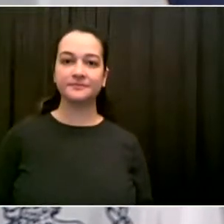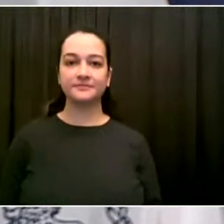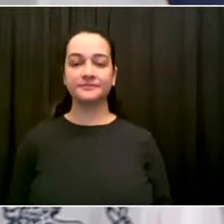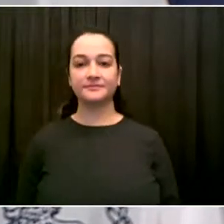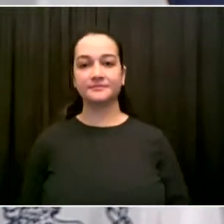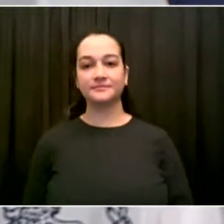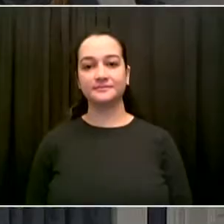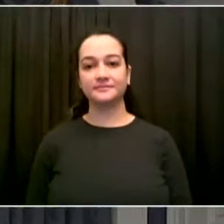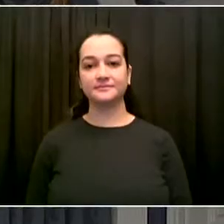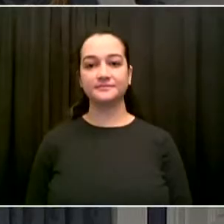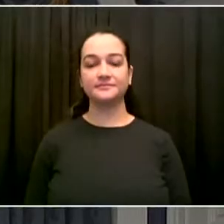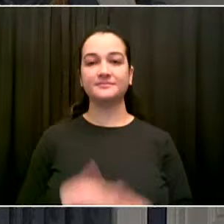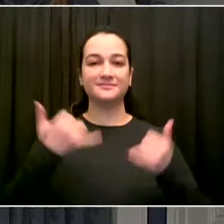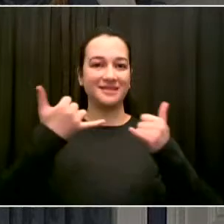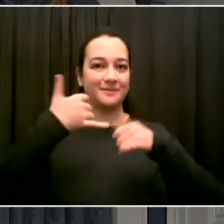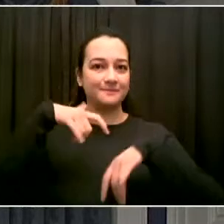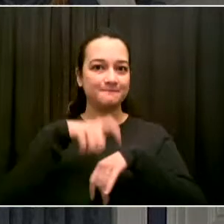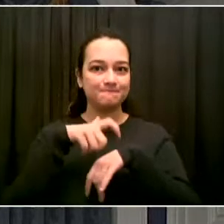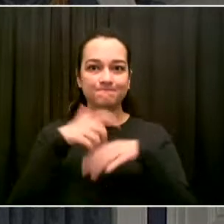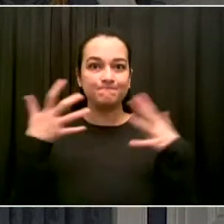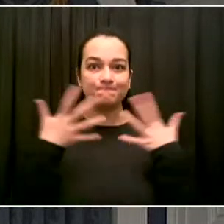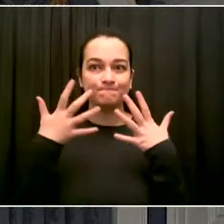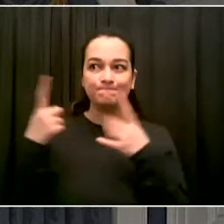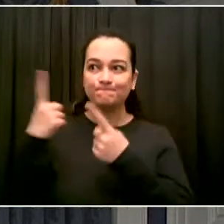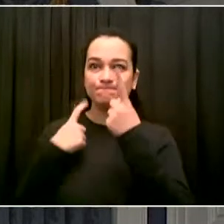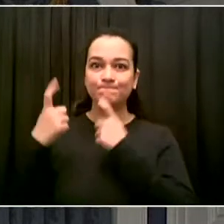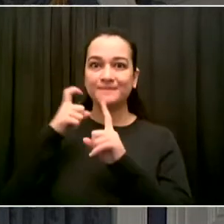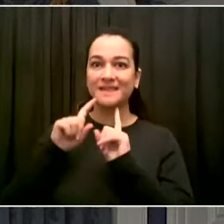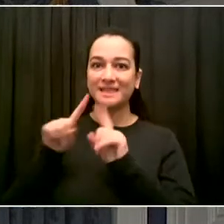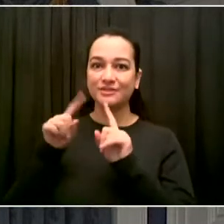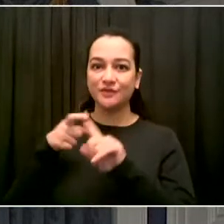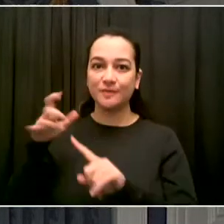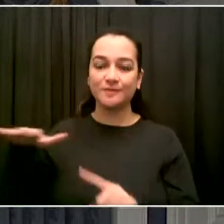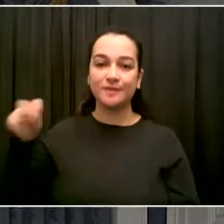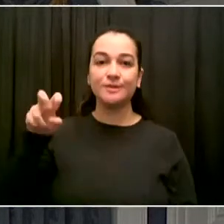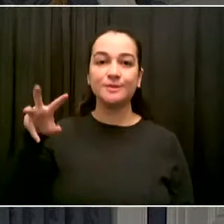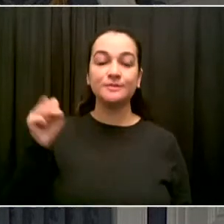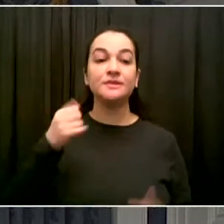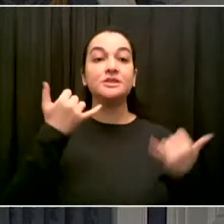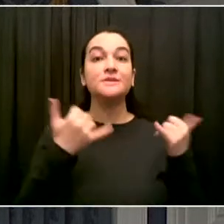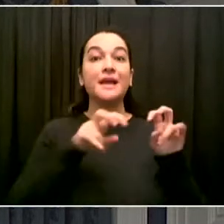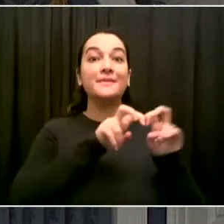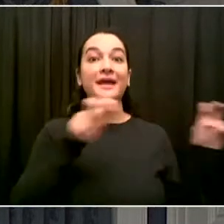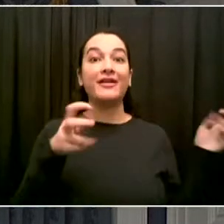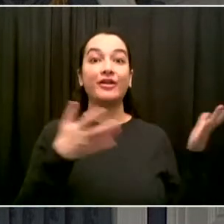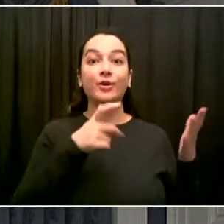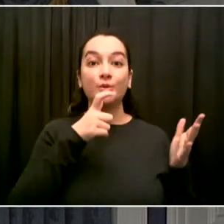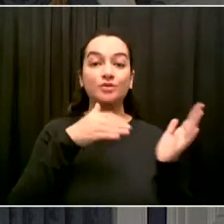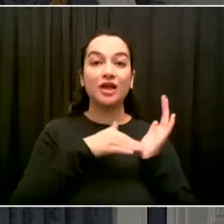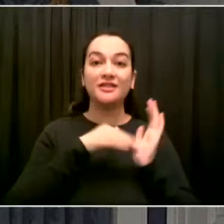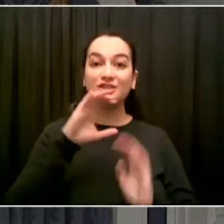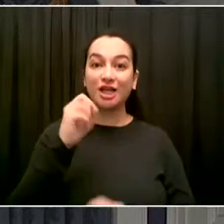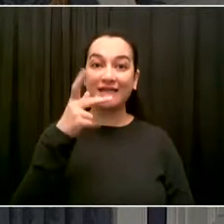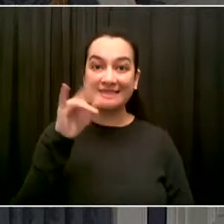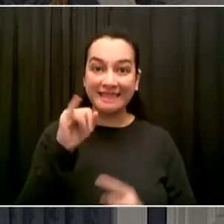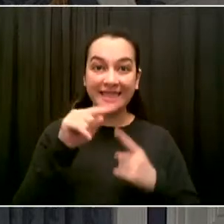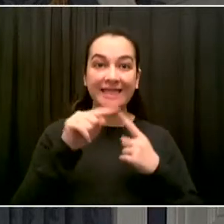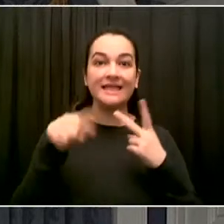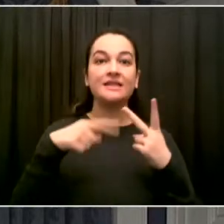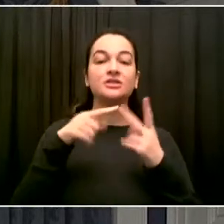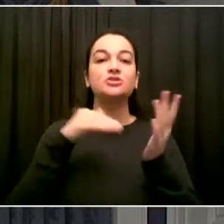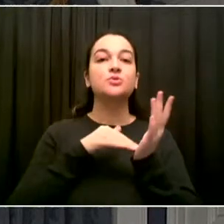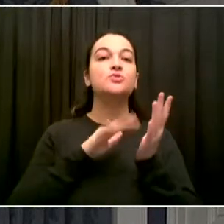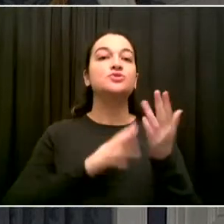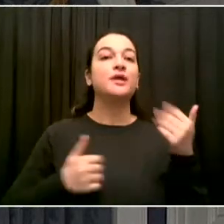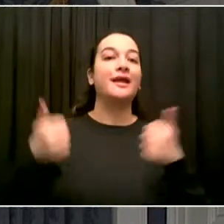journalist. We'll now begin our Q&A. As a reminder, we're joined today by Dr. Choksi, by Chancellor Porter, by Dr. Mitchell Katz, and